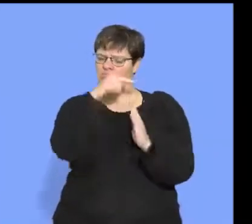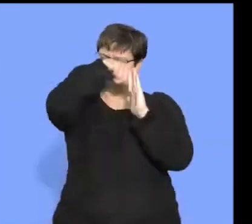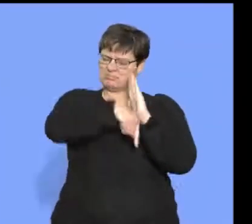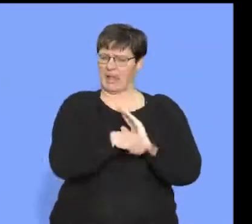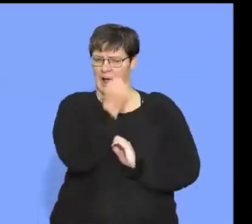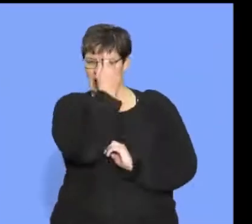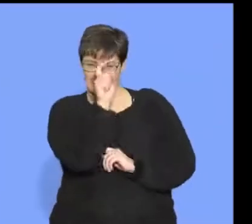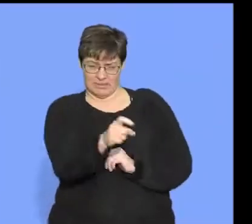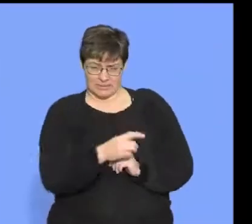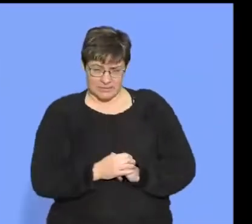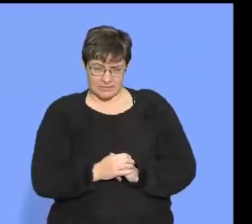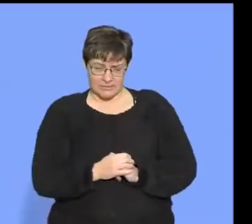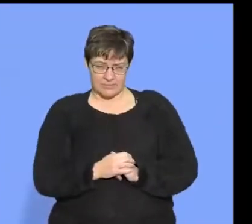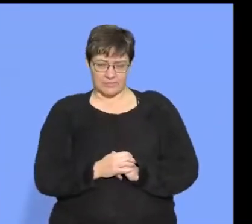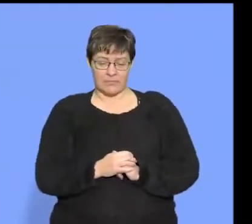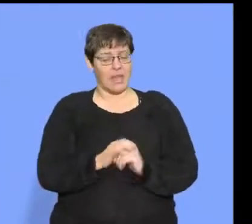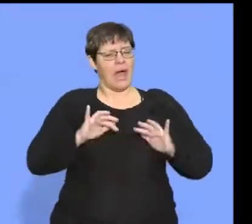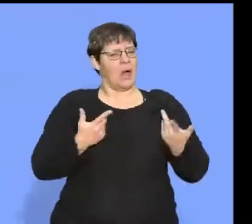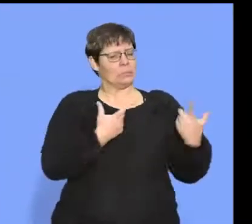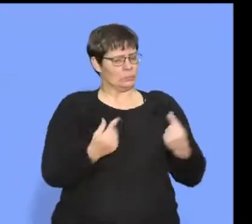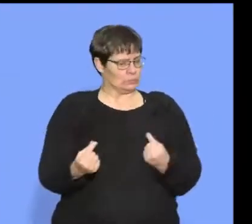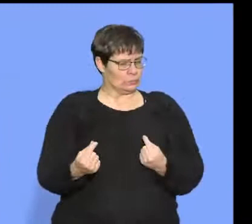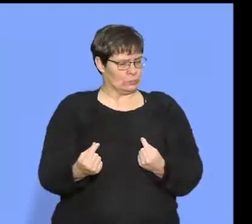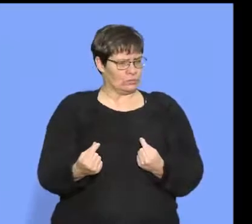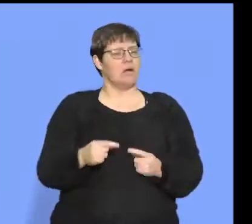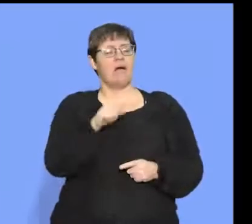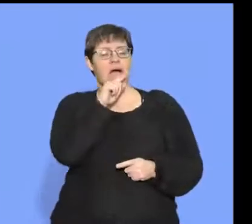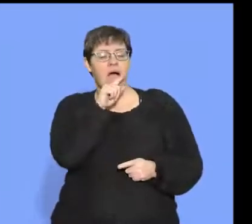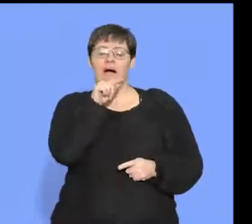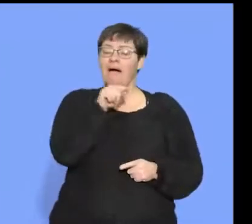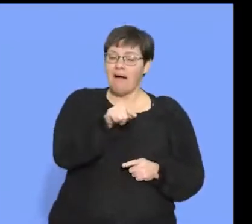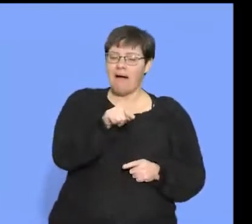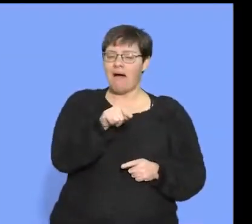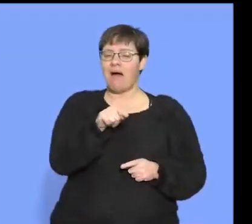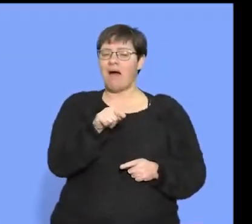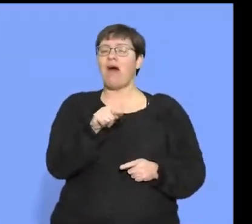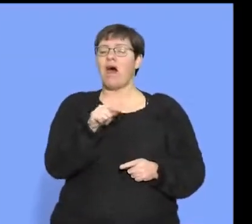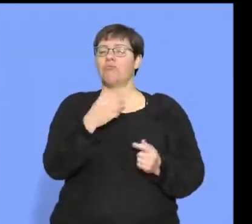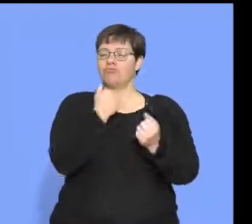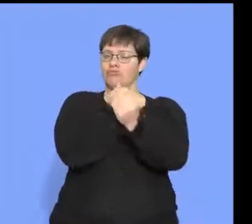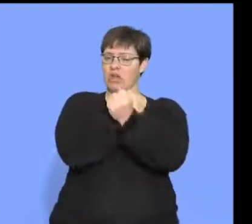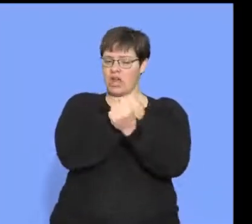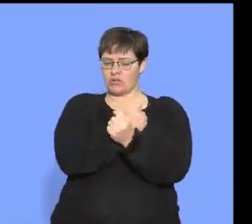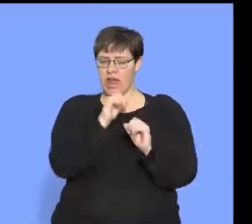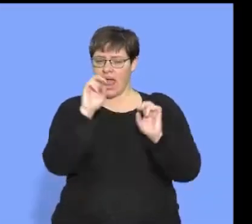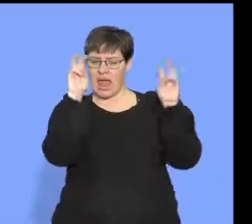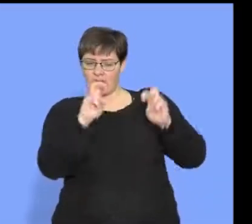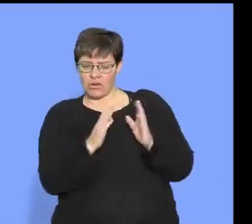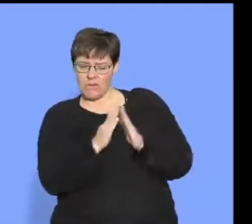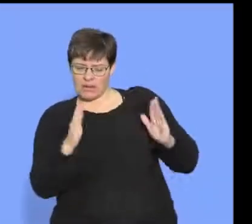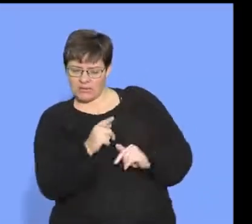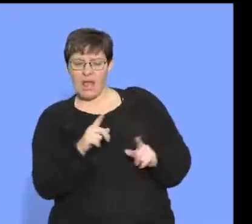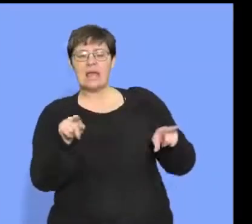detail. To do that, we're going to start by examining how electromagnetic radiation can be said to